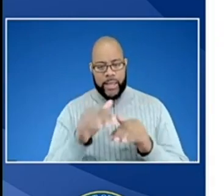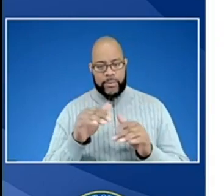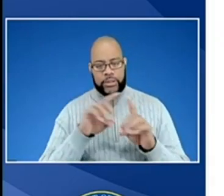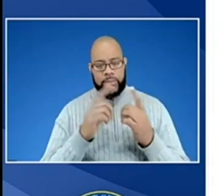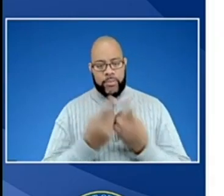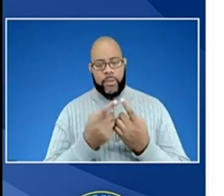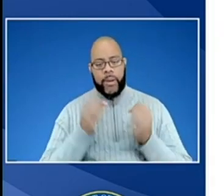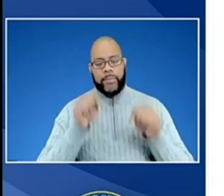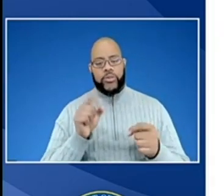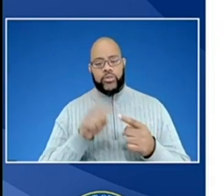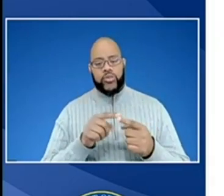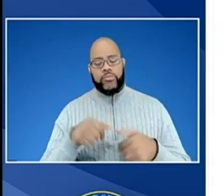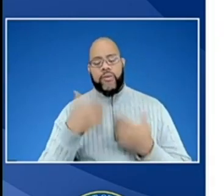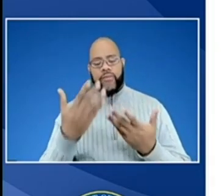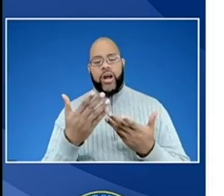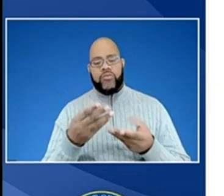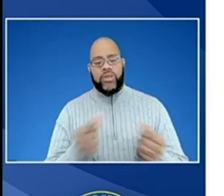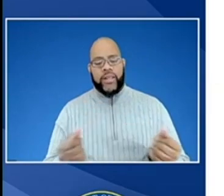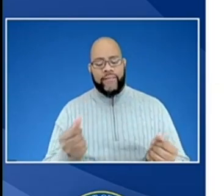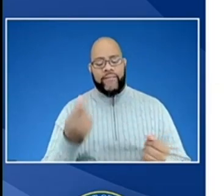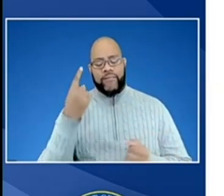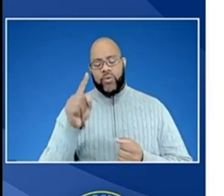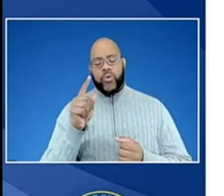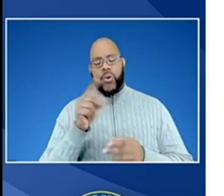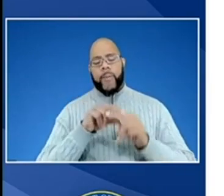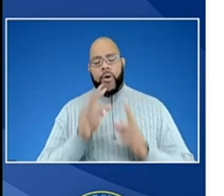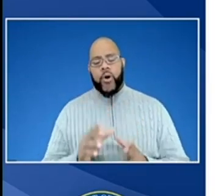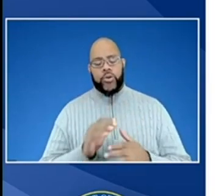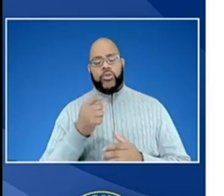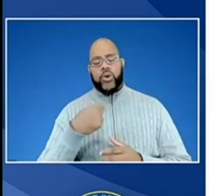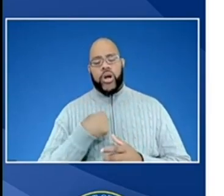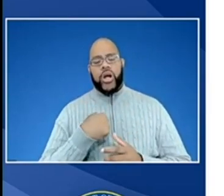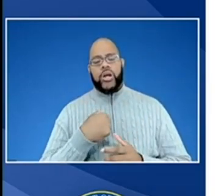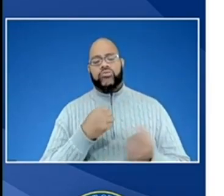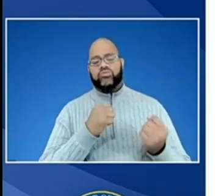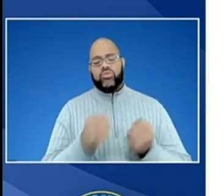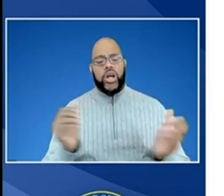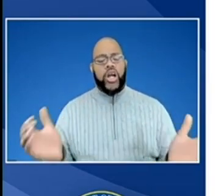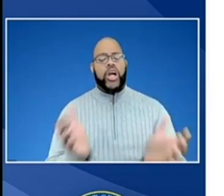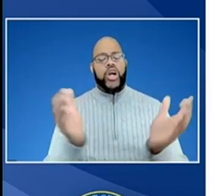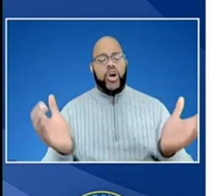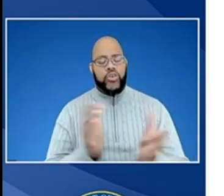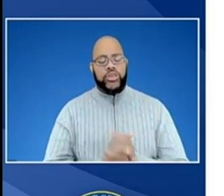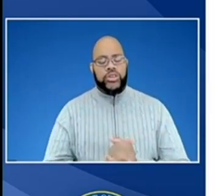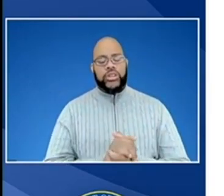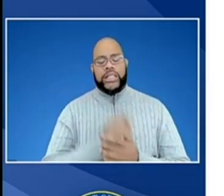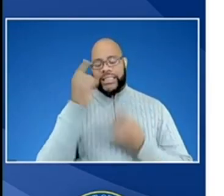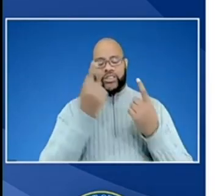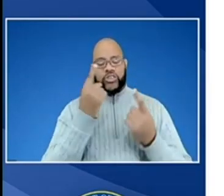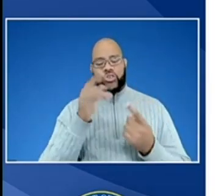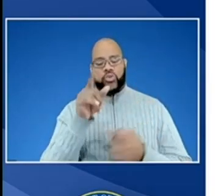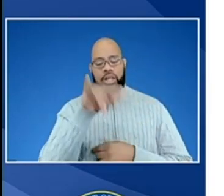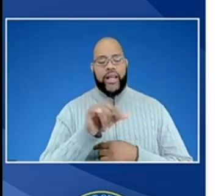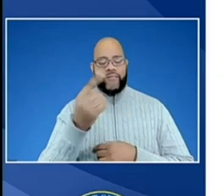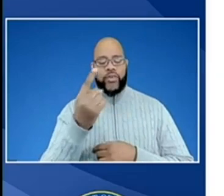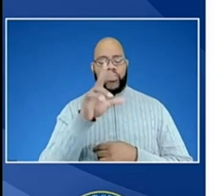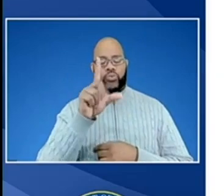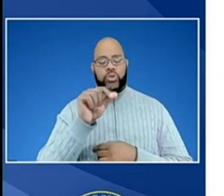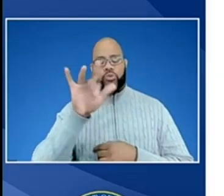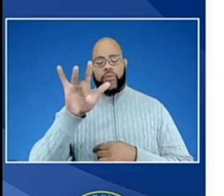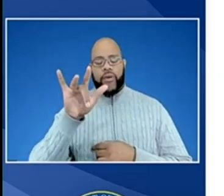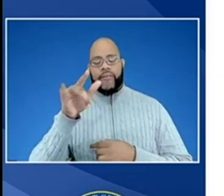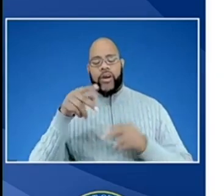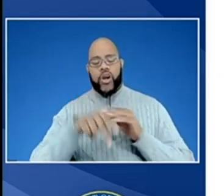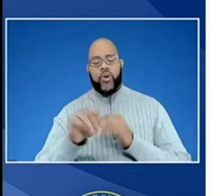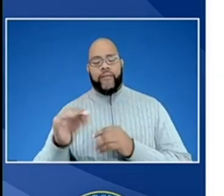department's ability to provide relief for borrowers, and so I would strongly encourage reconsidering the July 1st, 2025 cutoff